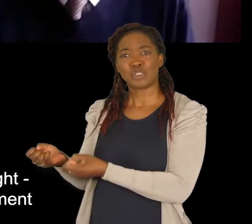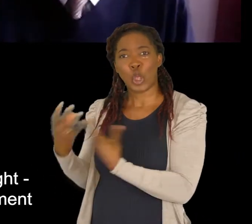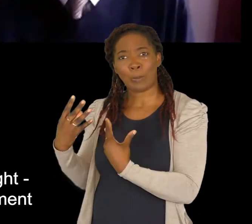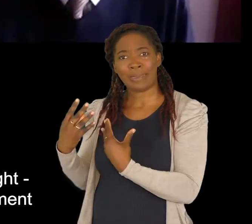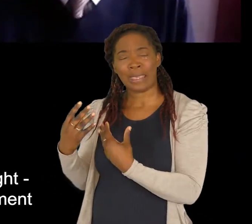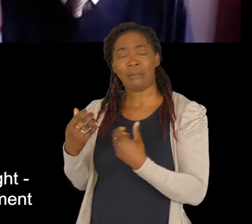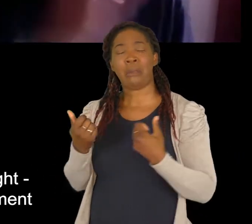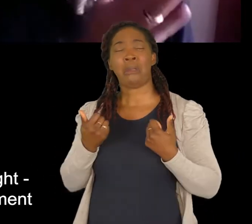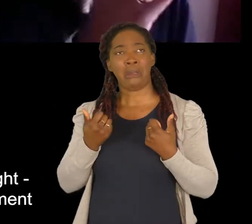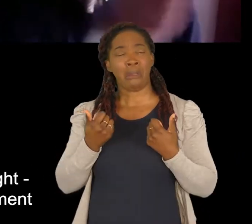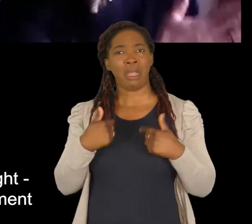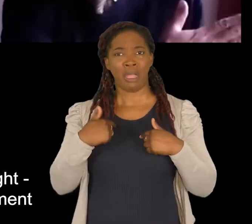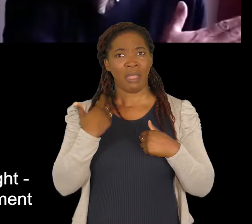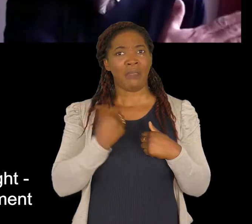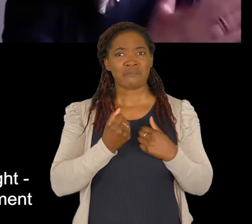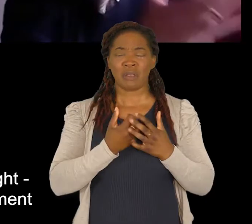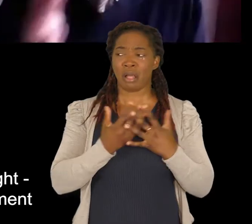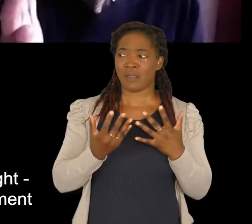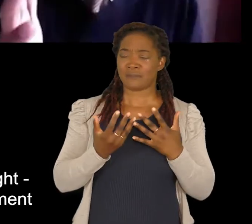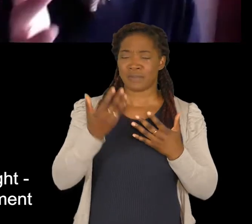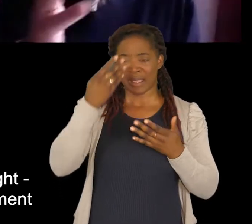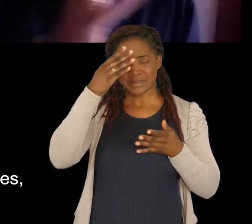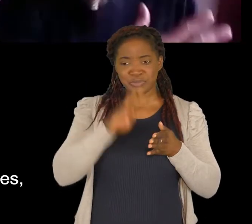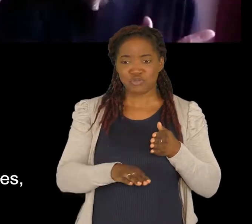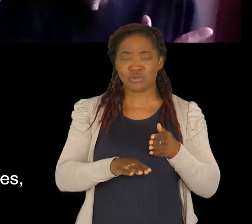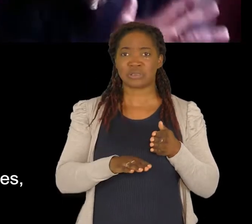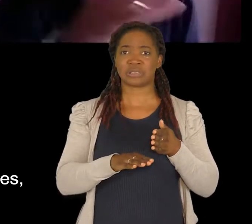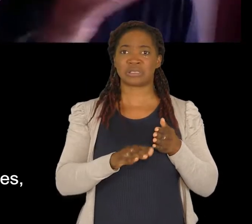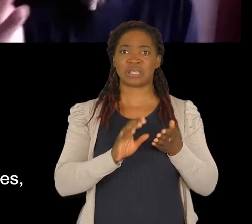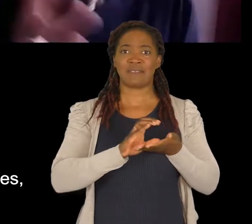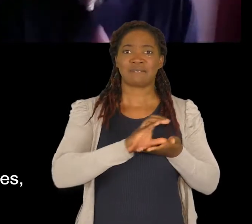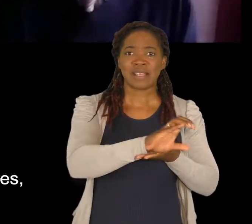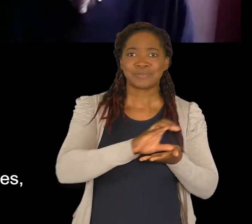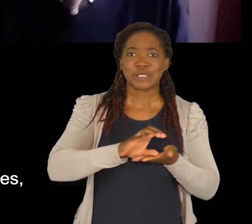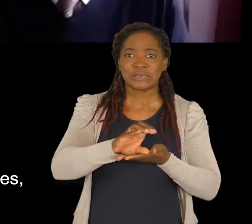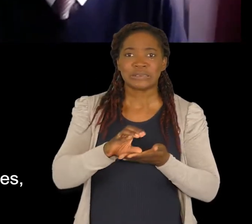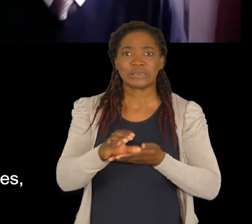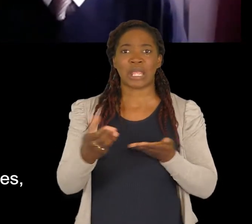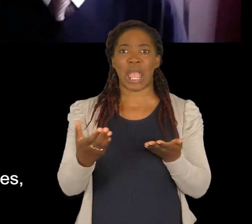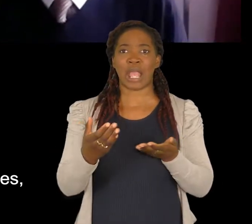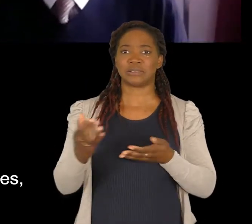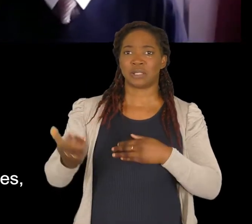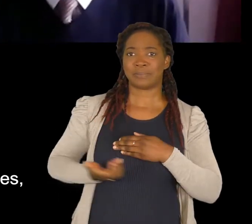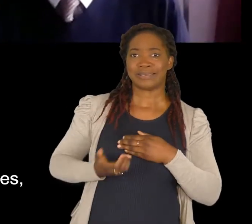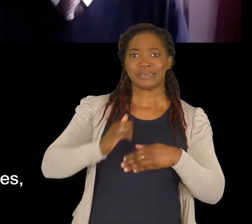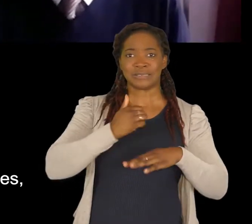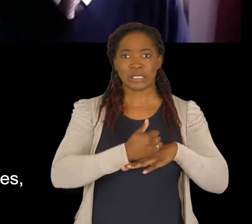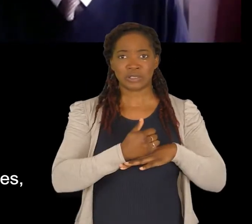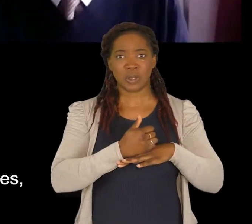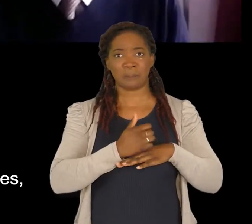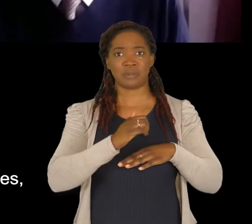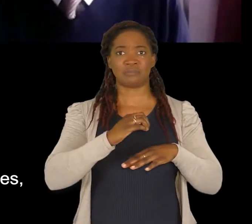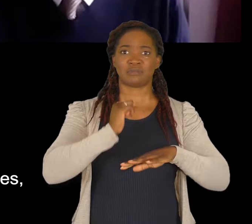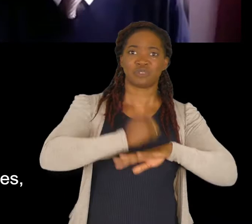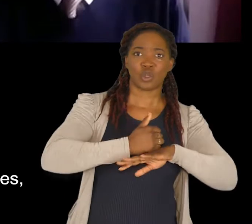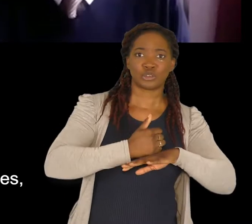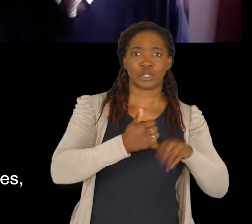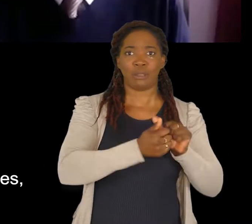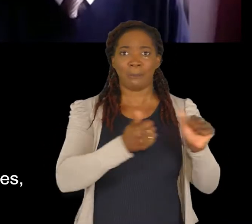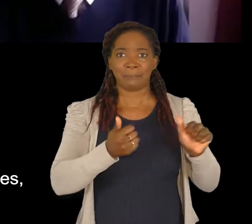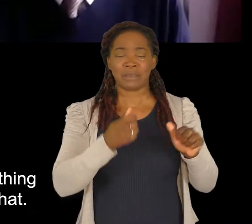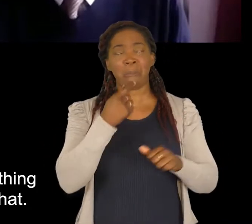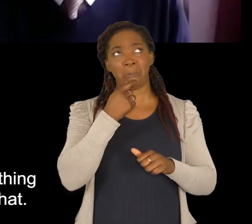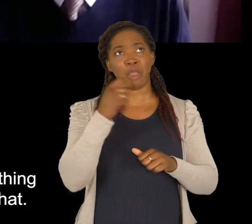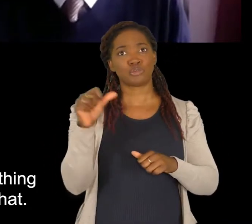when he said that, I thought, hang on, I've got all this experience in investment and entrepreneurship and, you know, starting companies. Why don't I bring that into